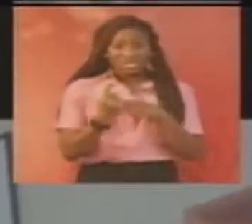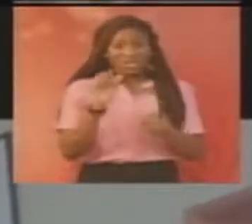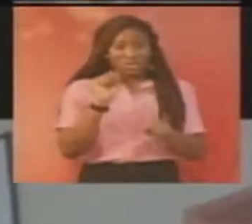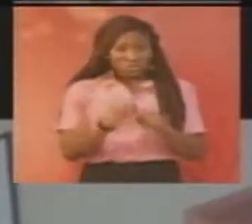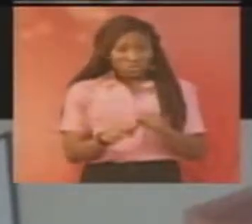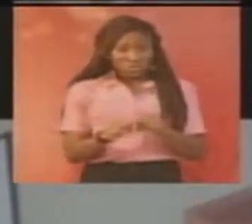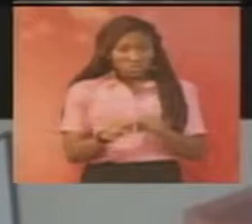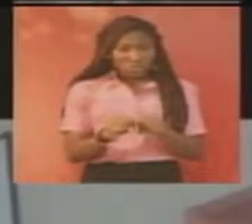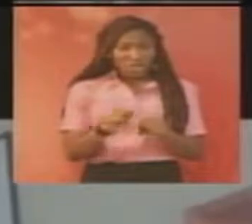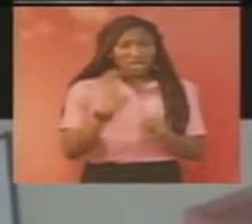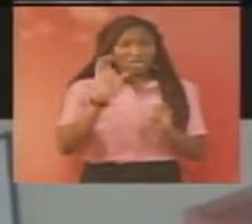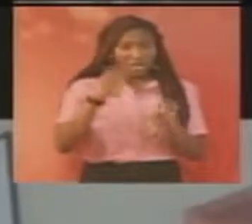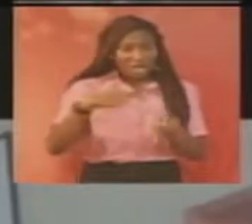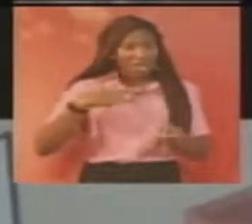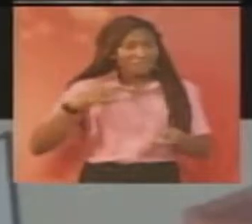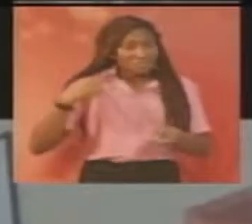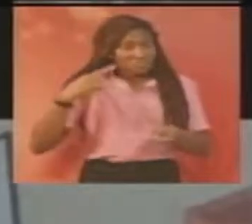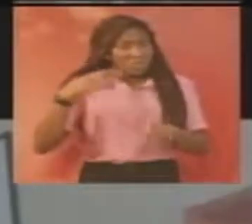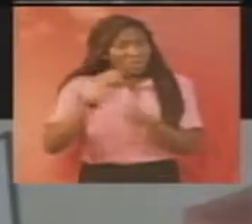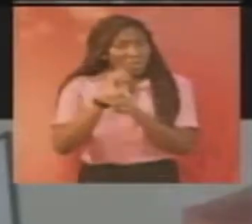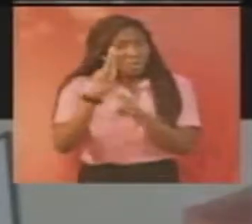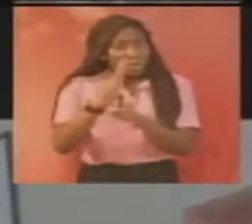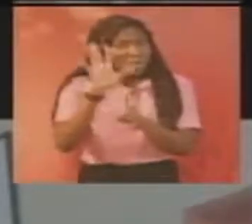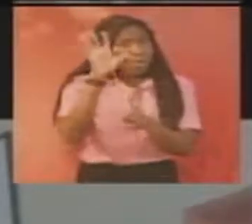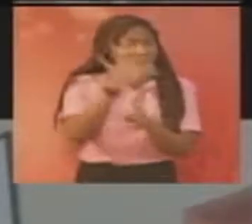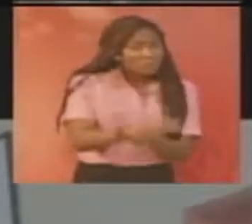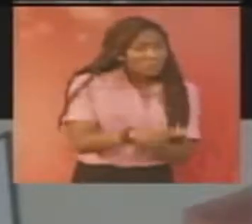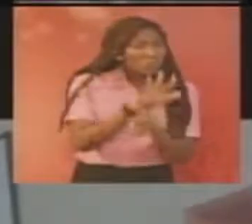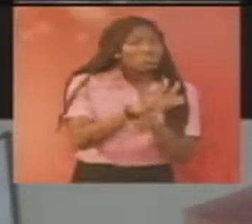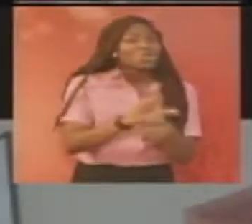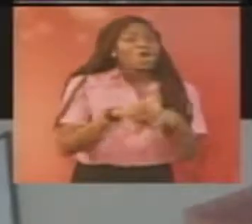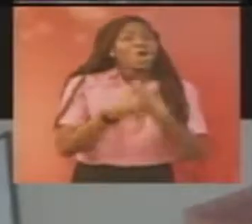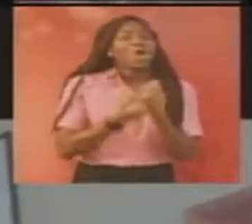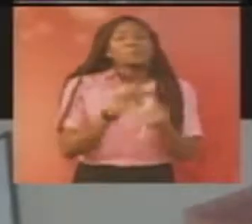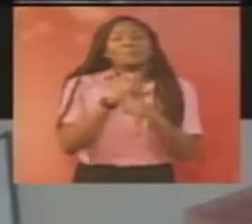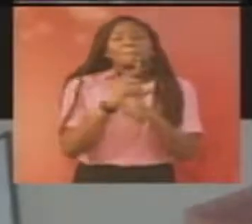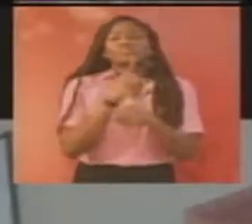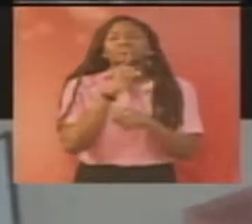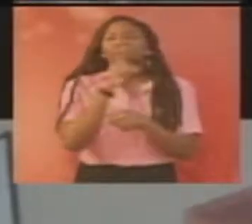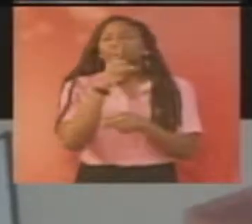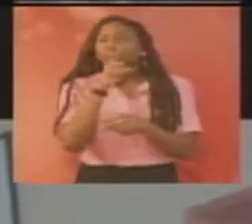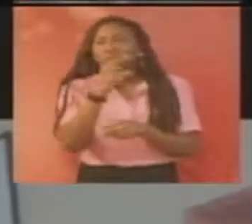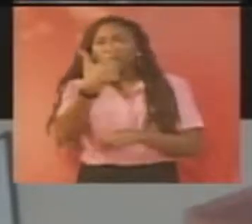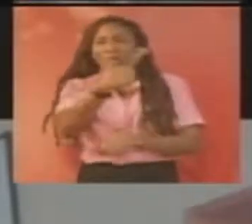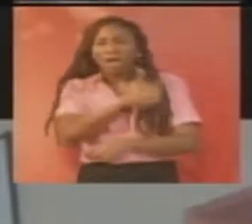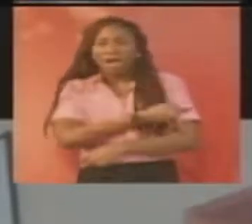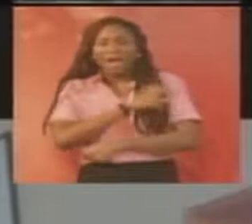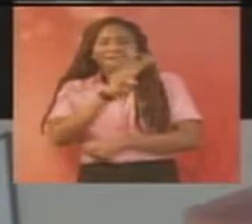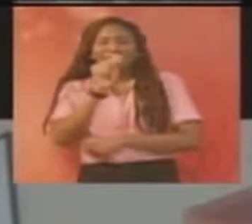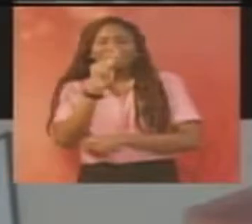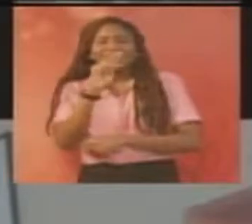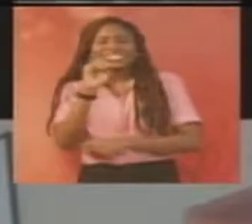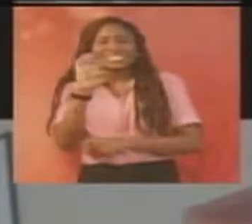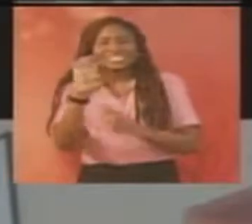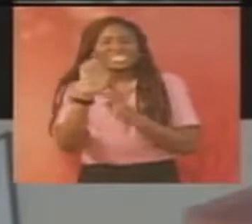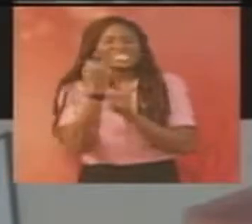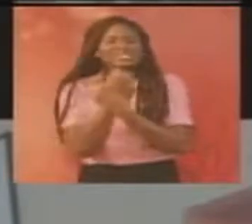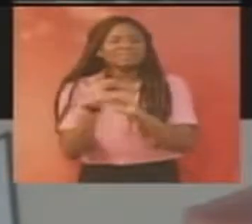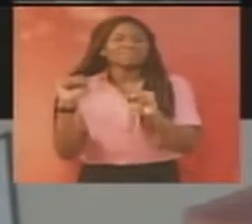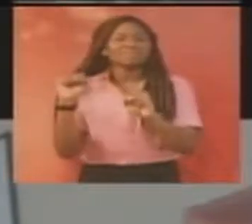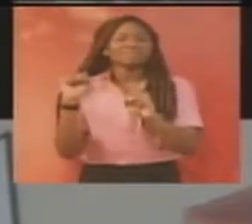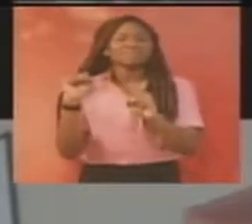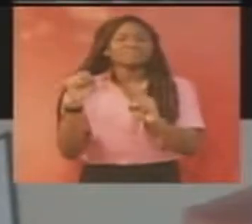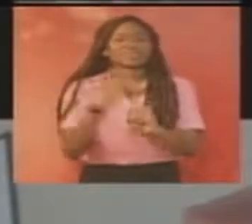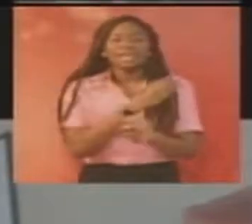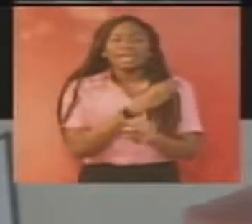of all? And how will they be guaranteed their safety, or at least assured their safety? That's for Dr. Carrington. And now